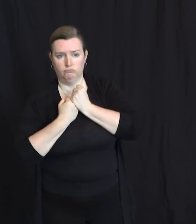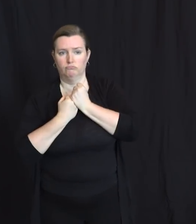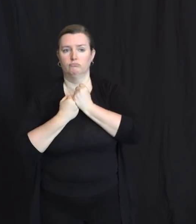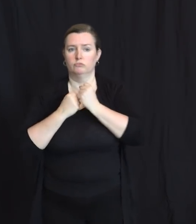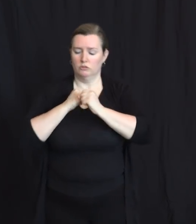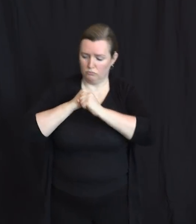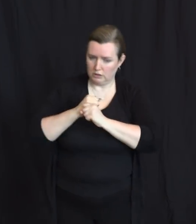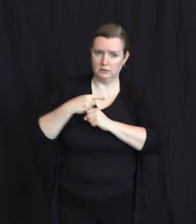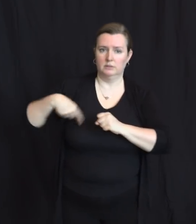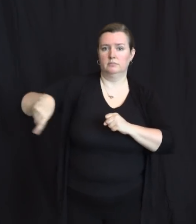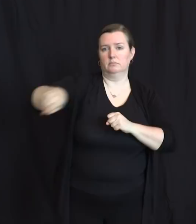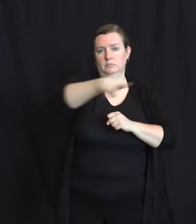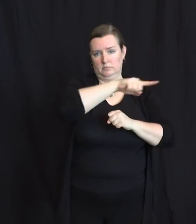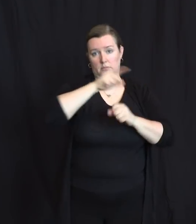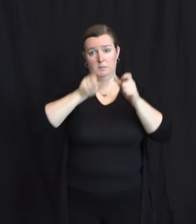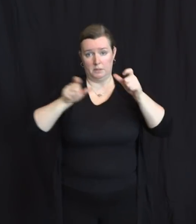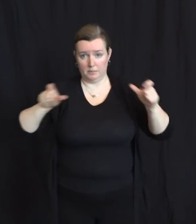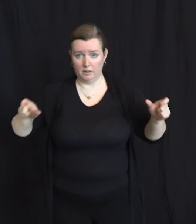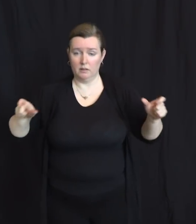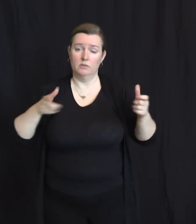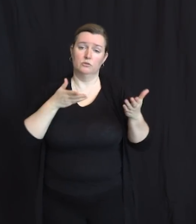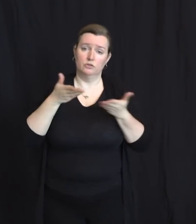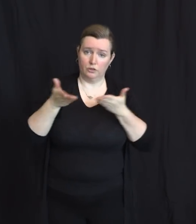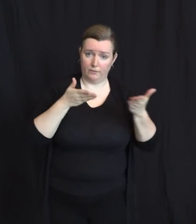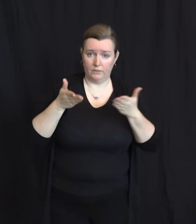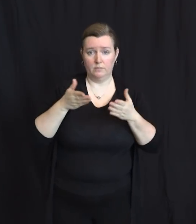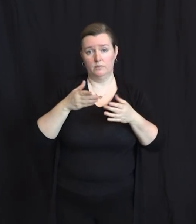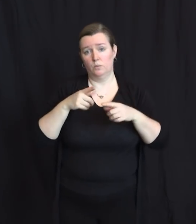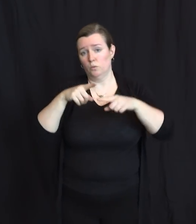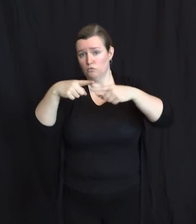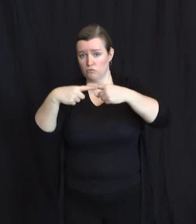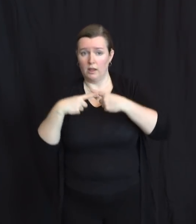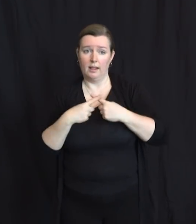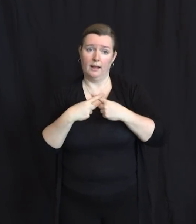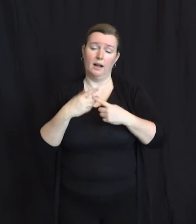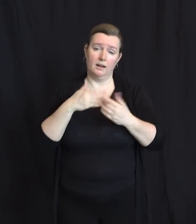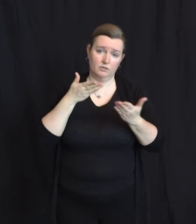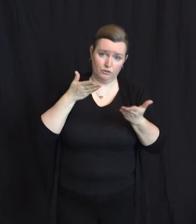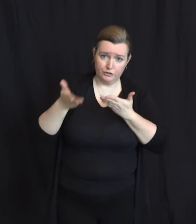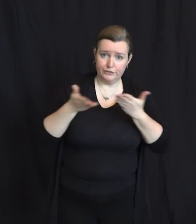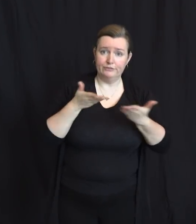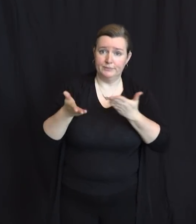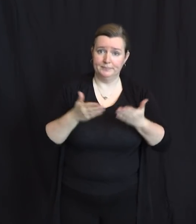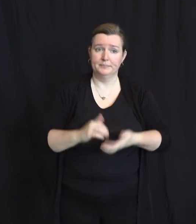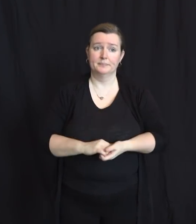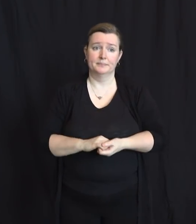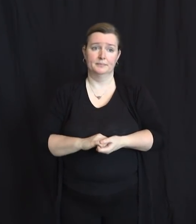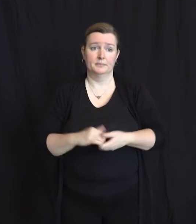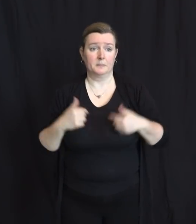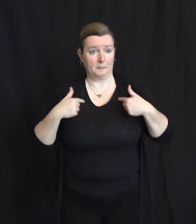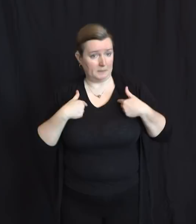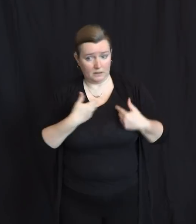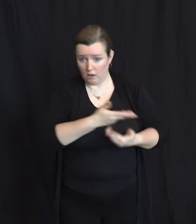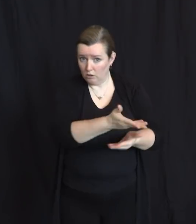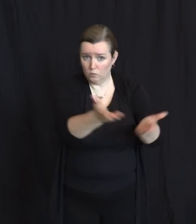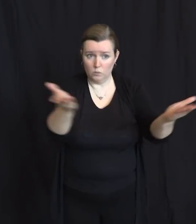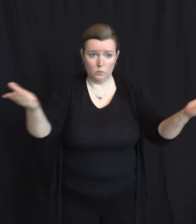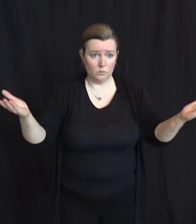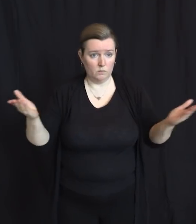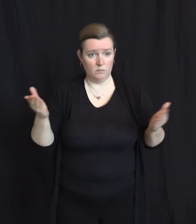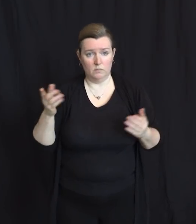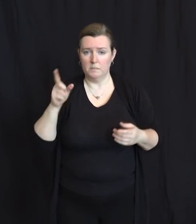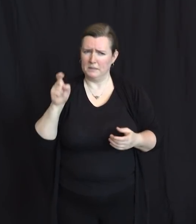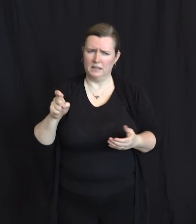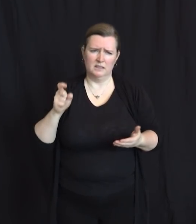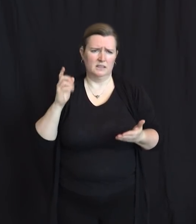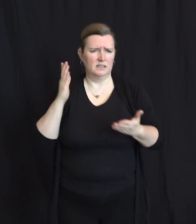that millions of residents rely upon. And remember this, I and we will never stop